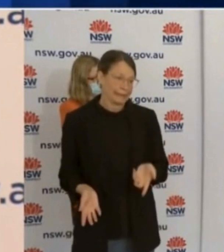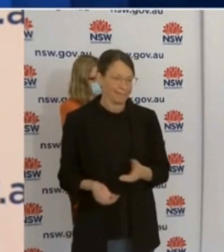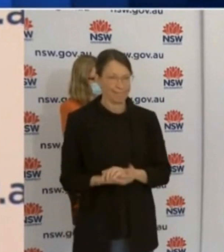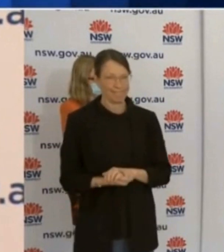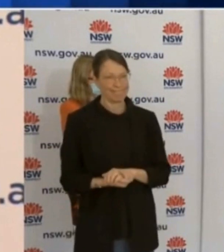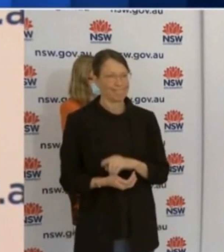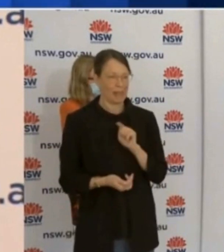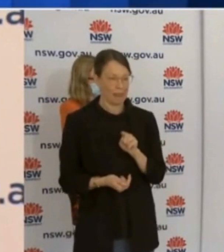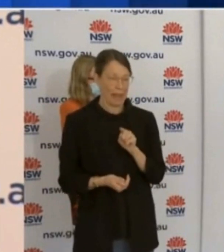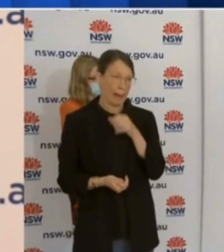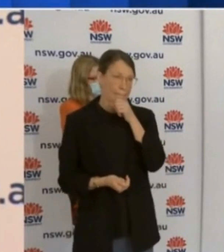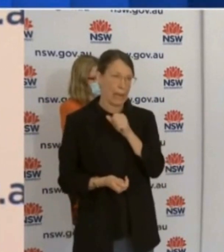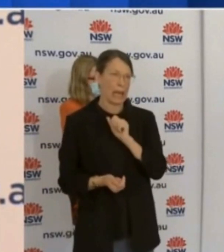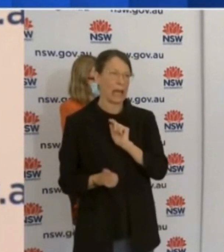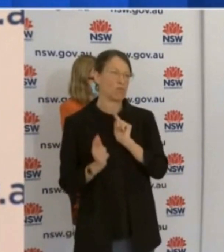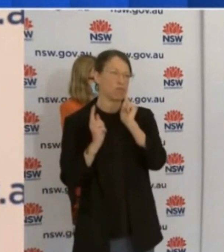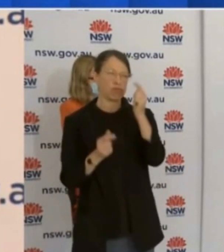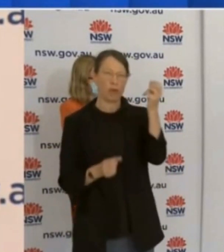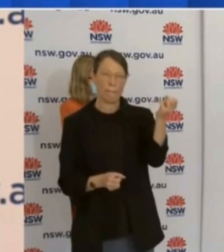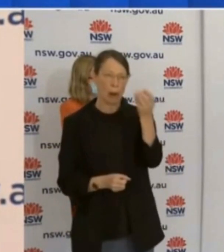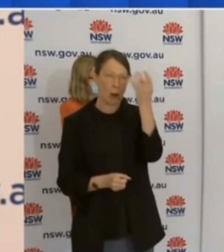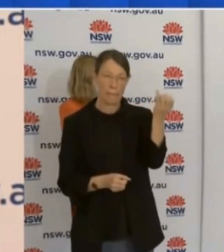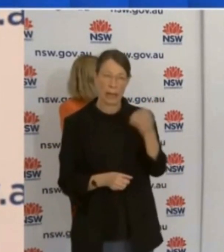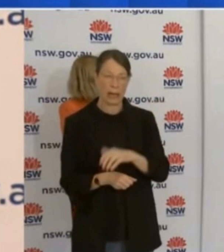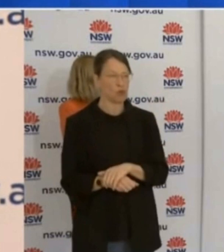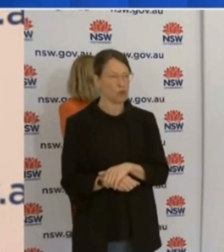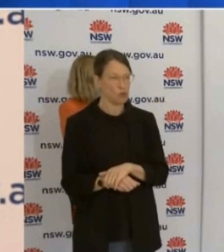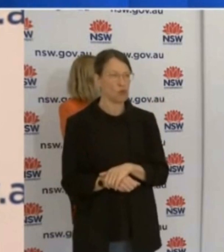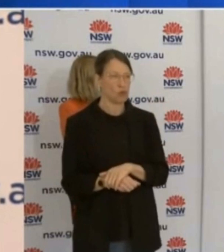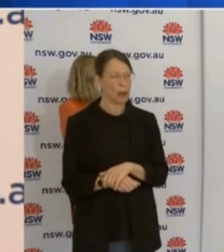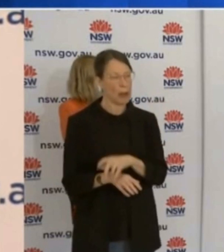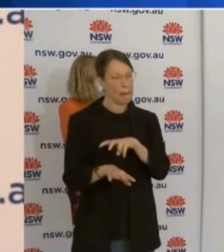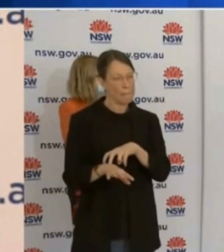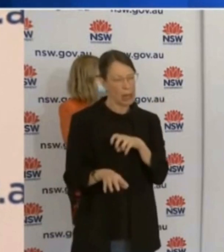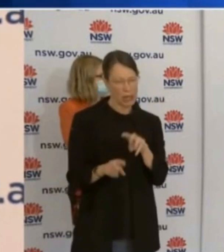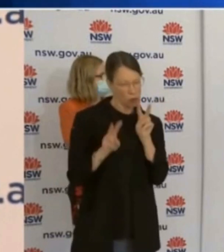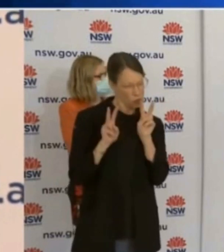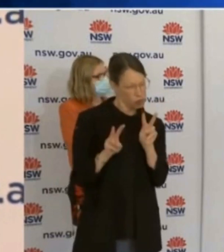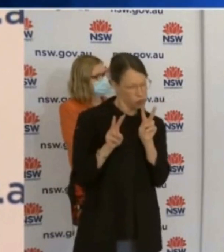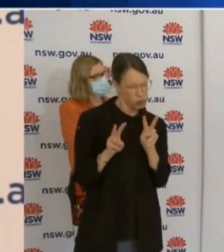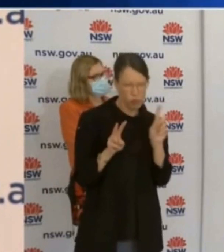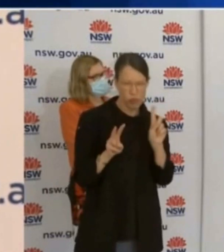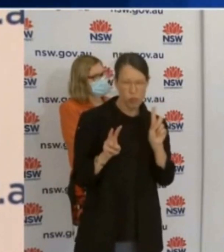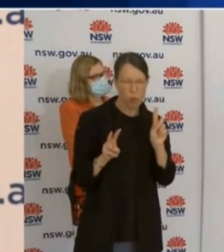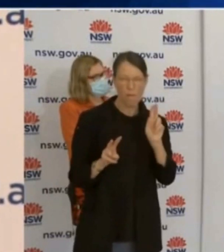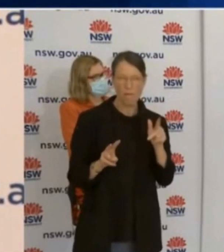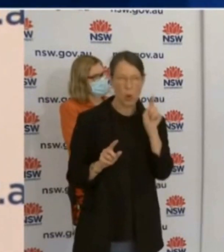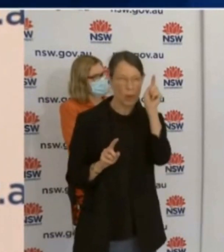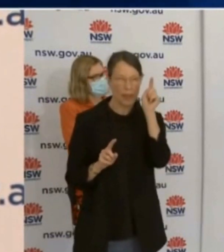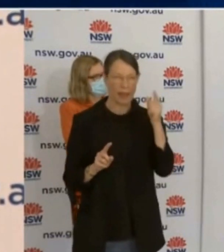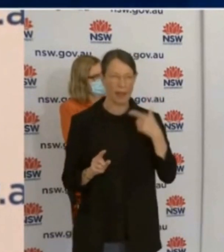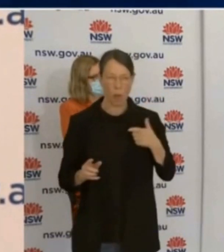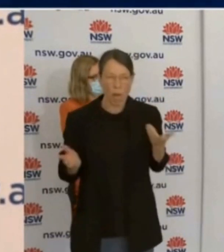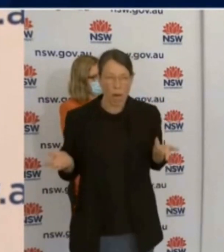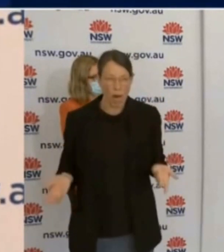our traveller to Byron is that the police are looking extremely closely at what he was doing in that area,